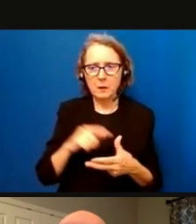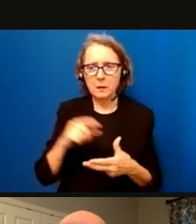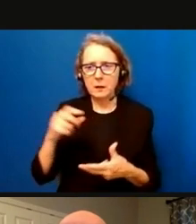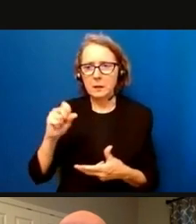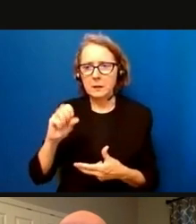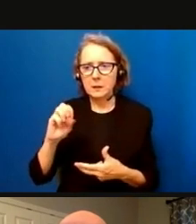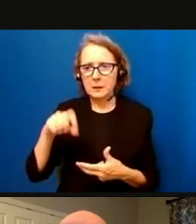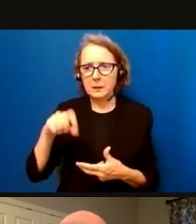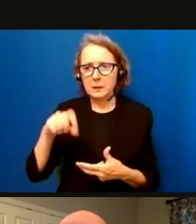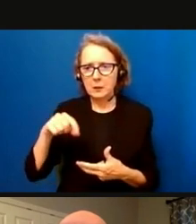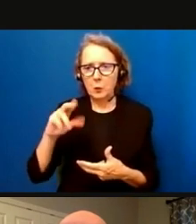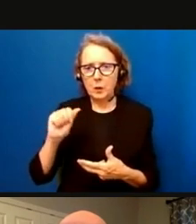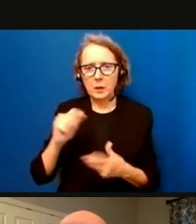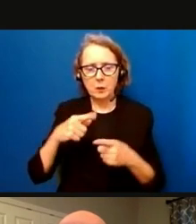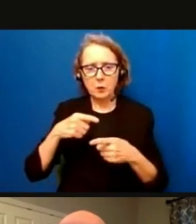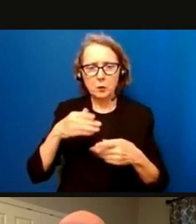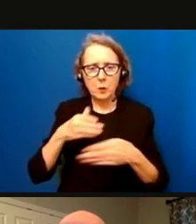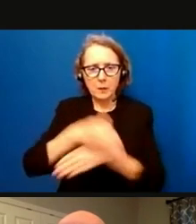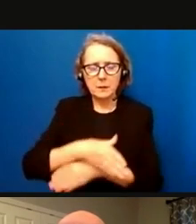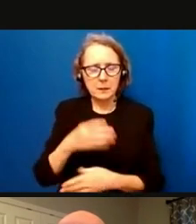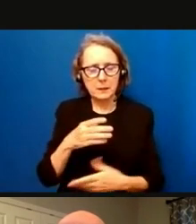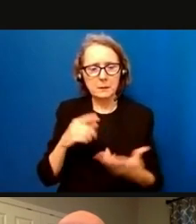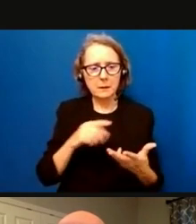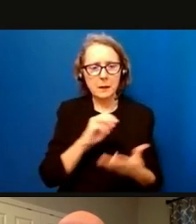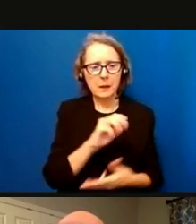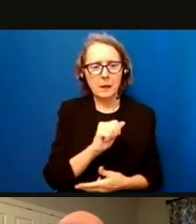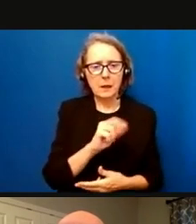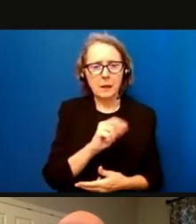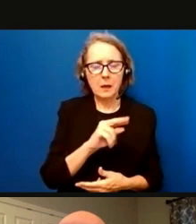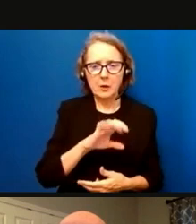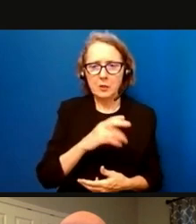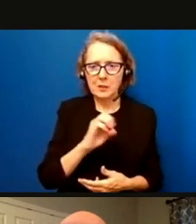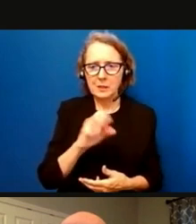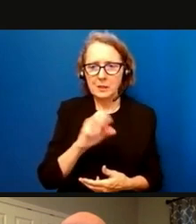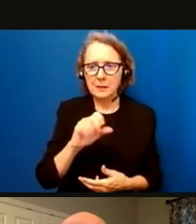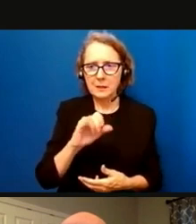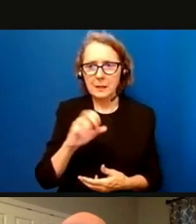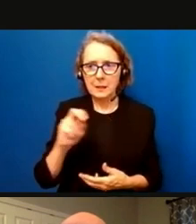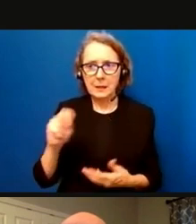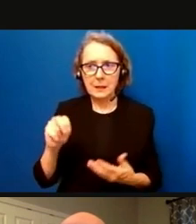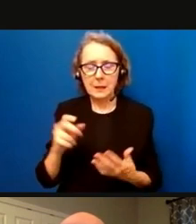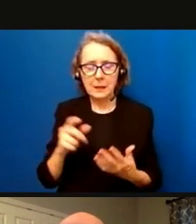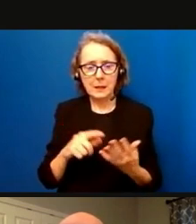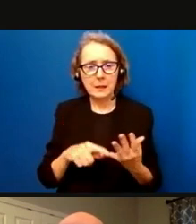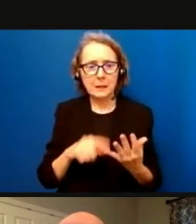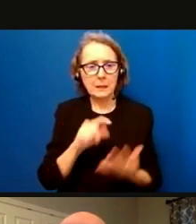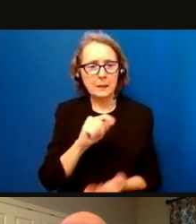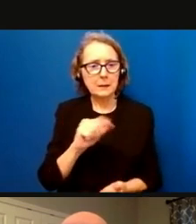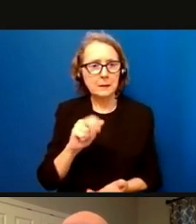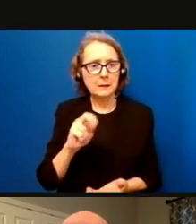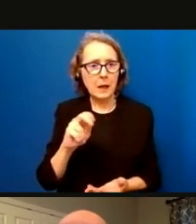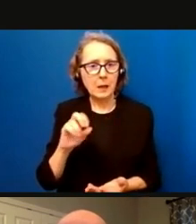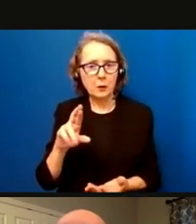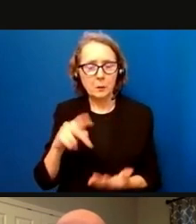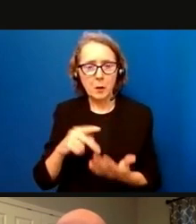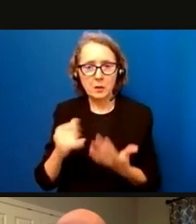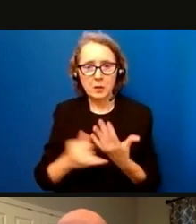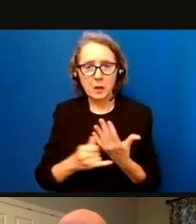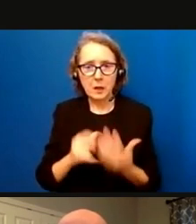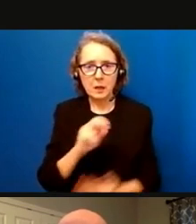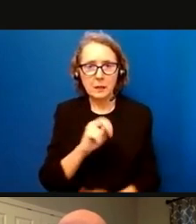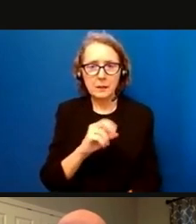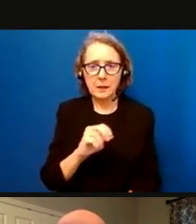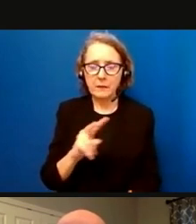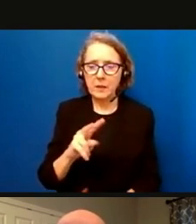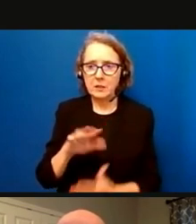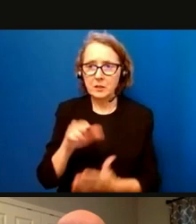Inn in phasing into different layers of that project that are coming into place, Tanner Projects. The Navigation Center